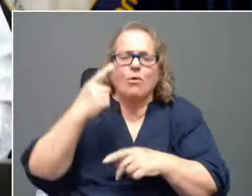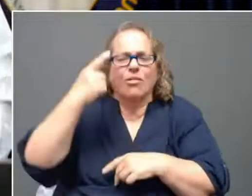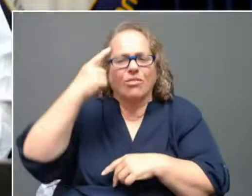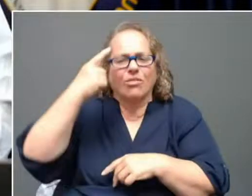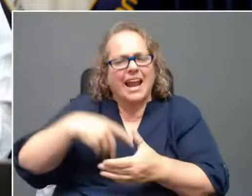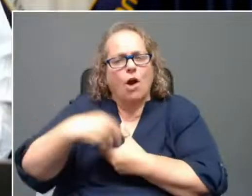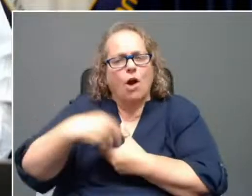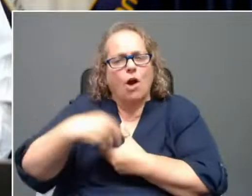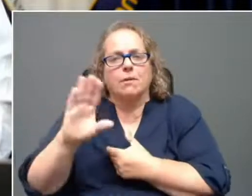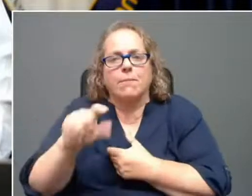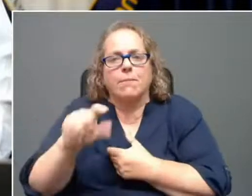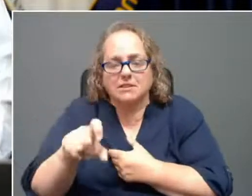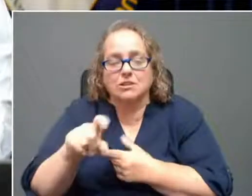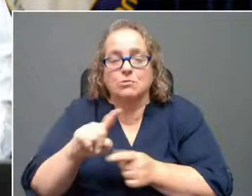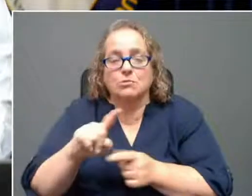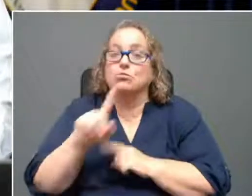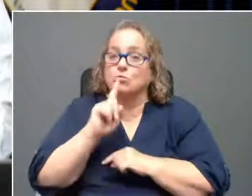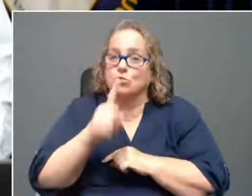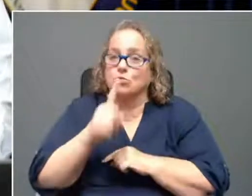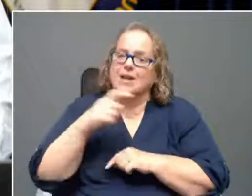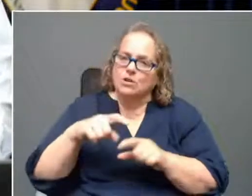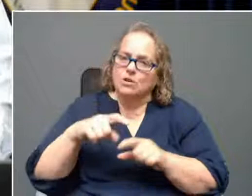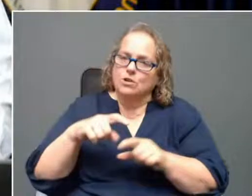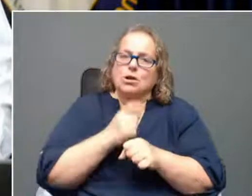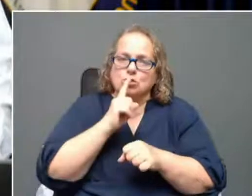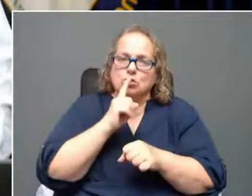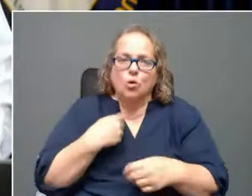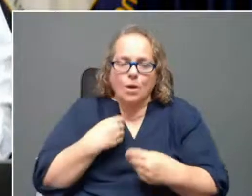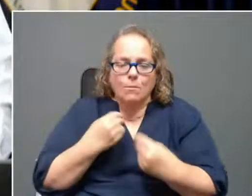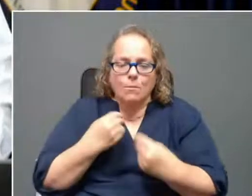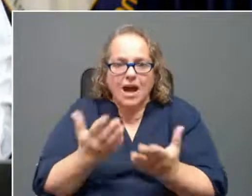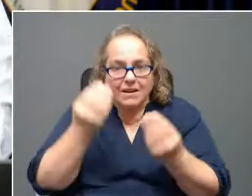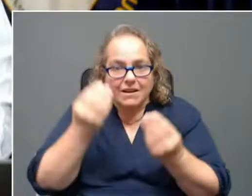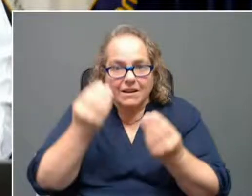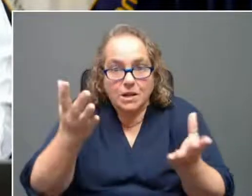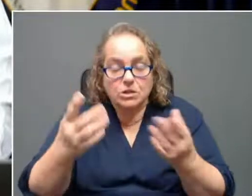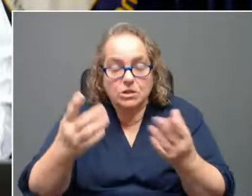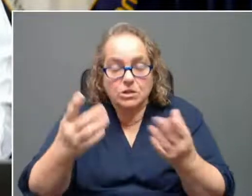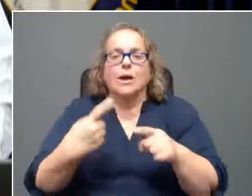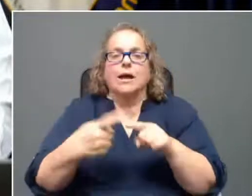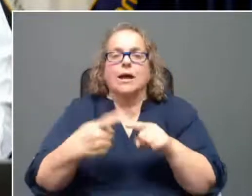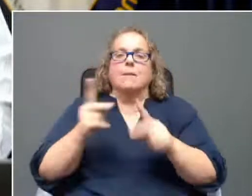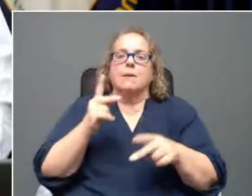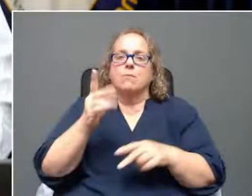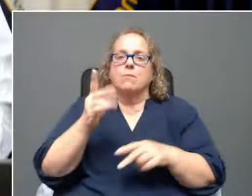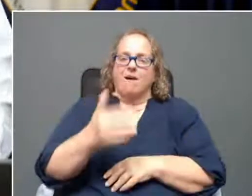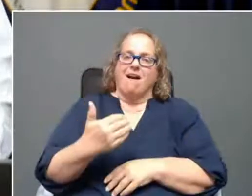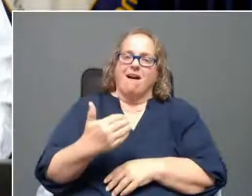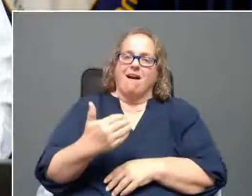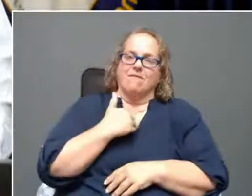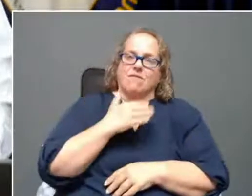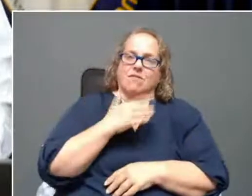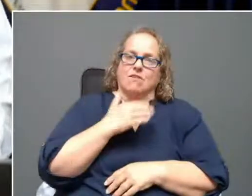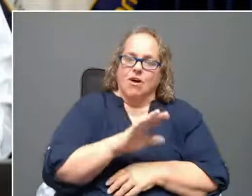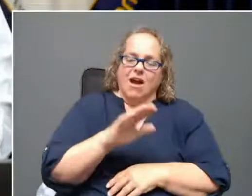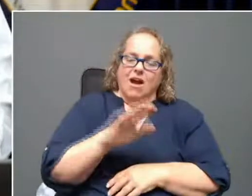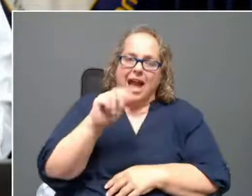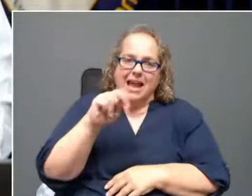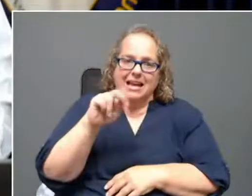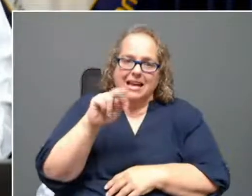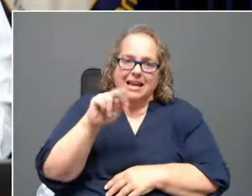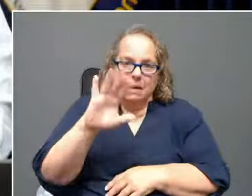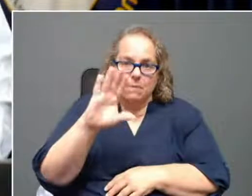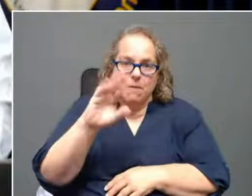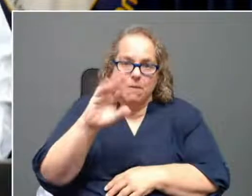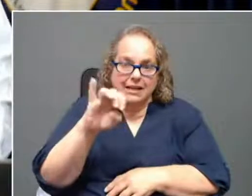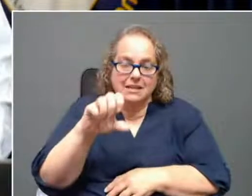we need to make sure that we provide the information about when people will have their antibodies and encourage them to